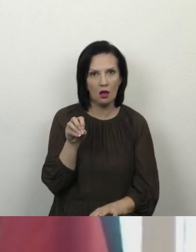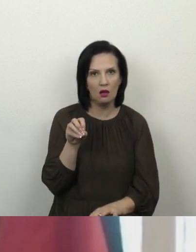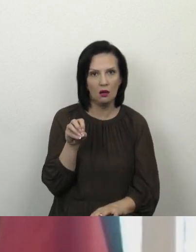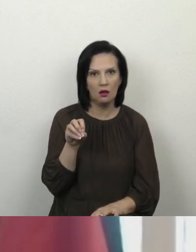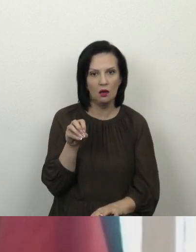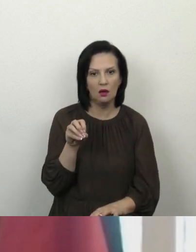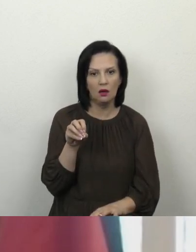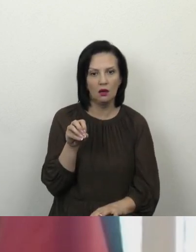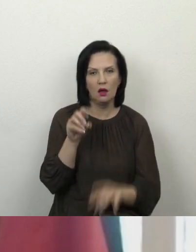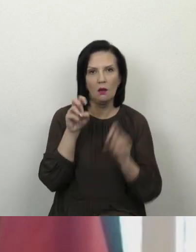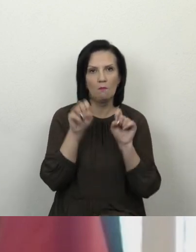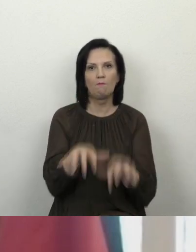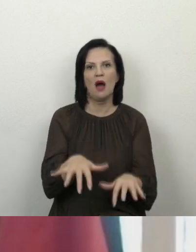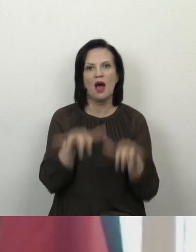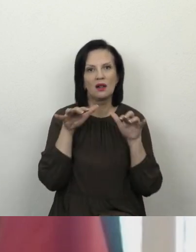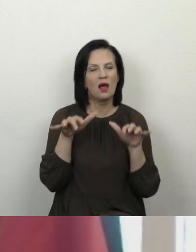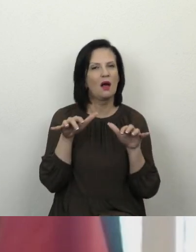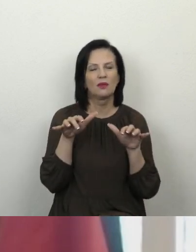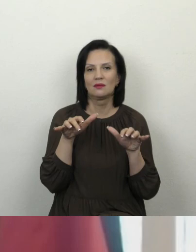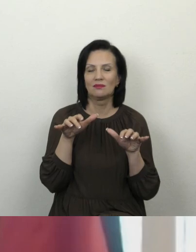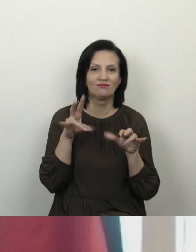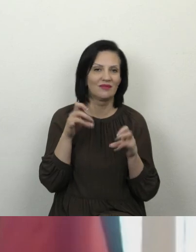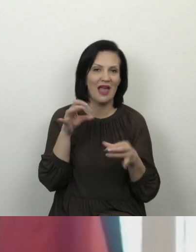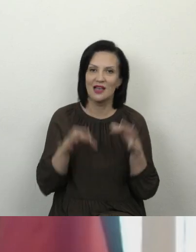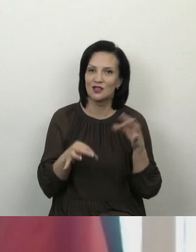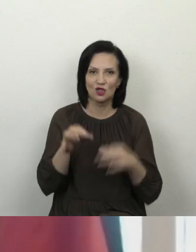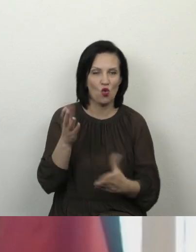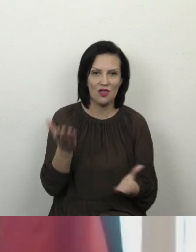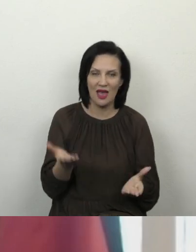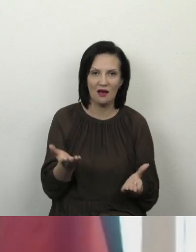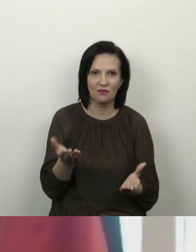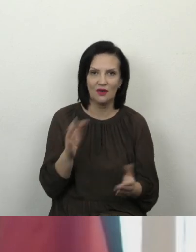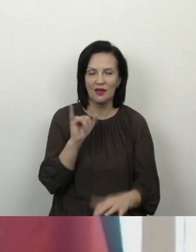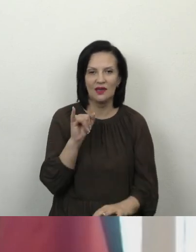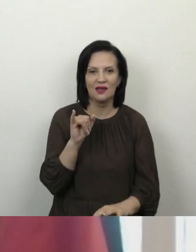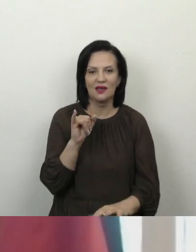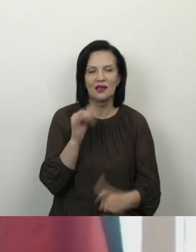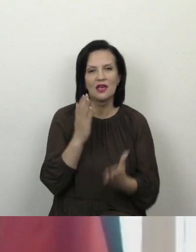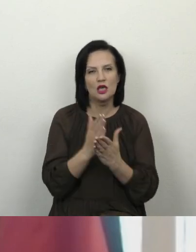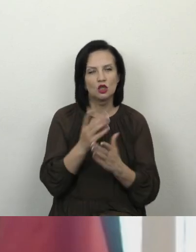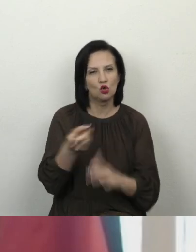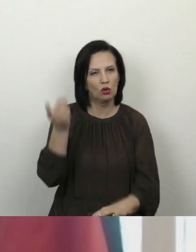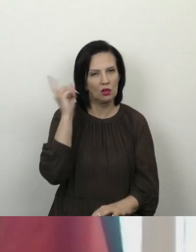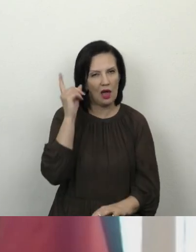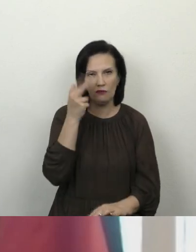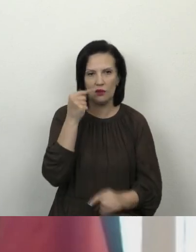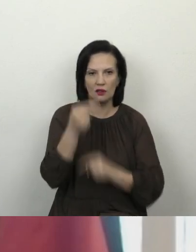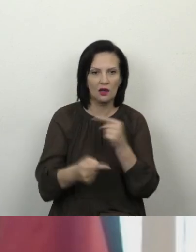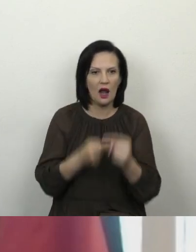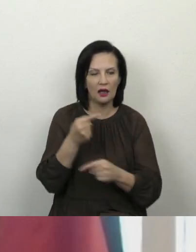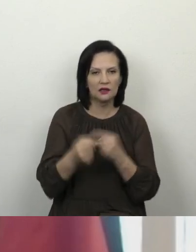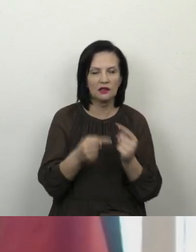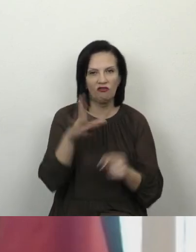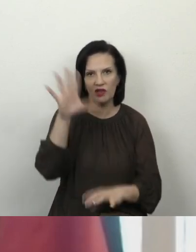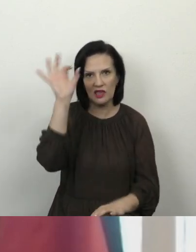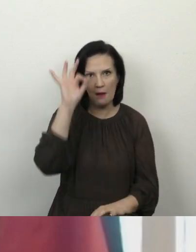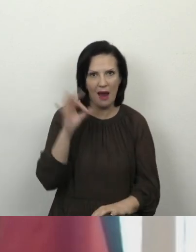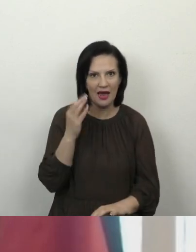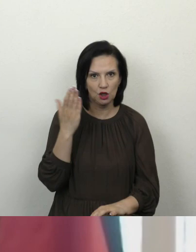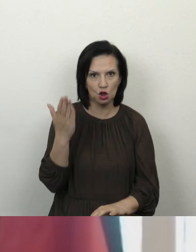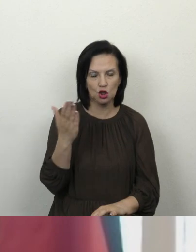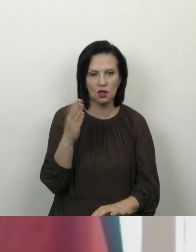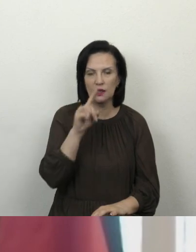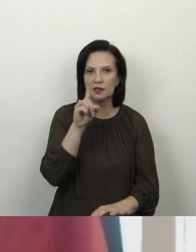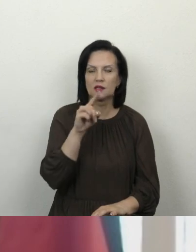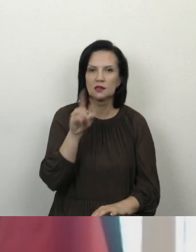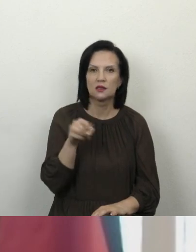And it has a very long tradition in Germany, this system, since 1919,